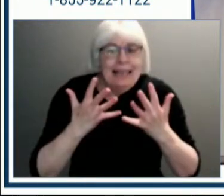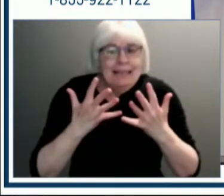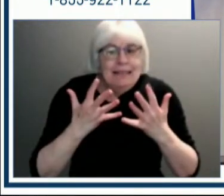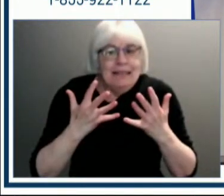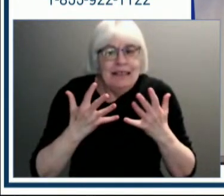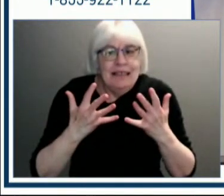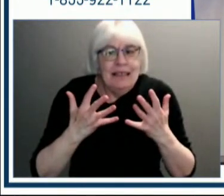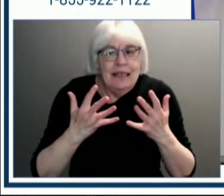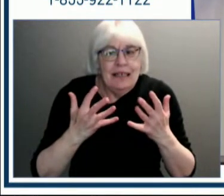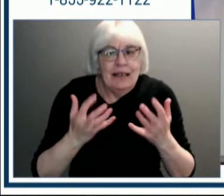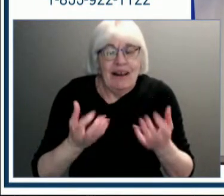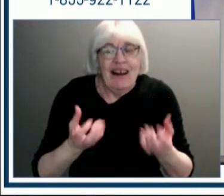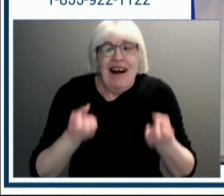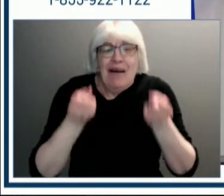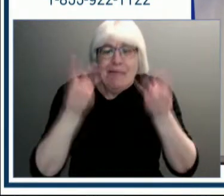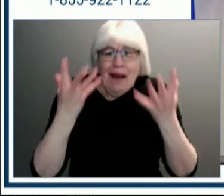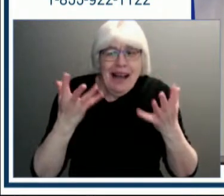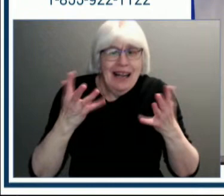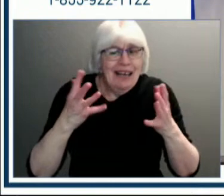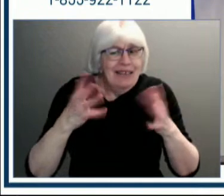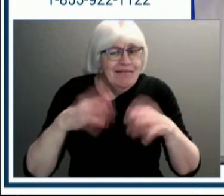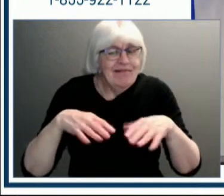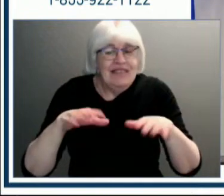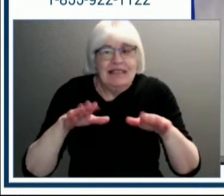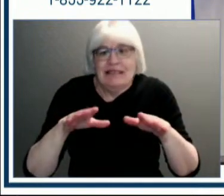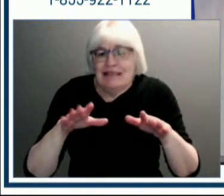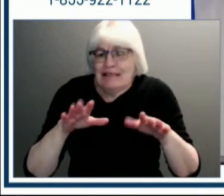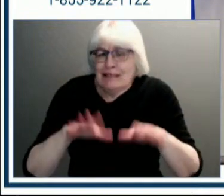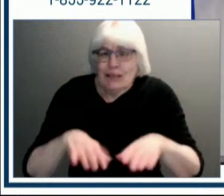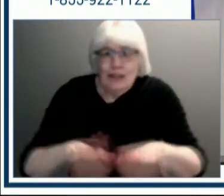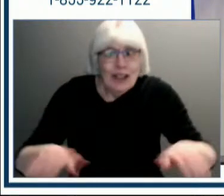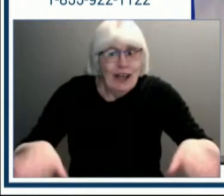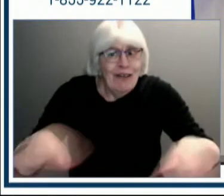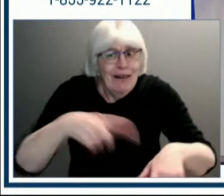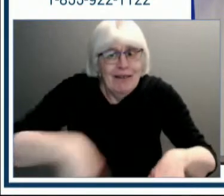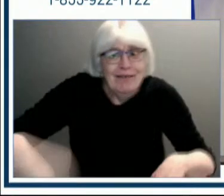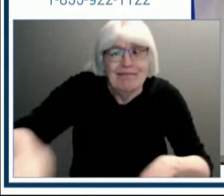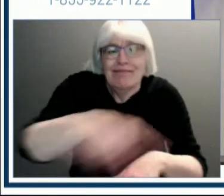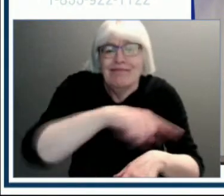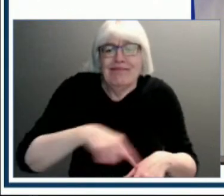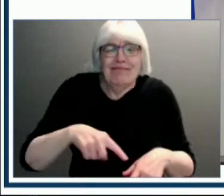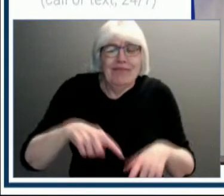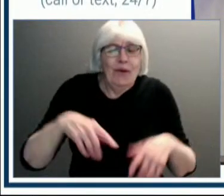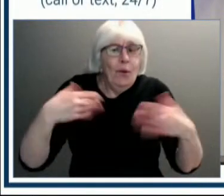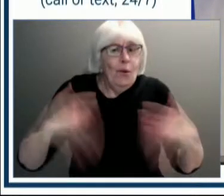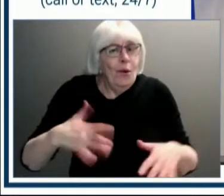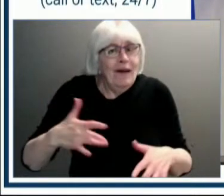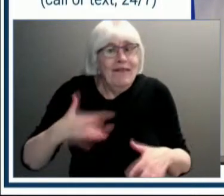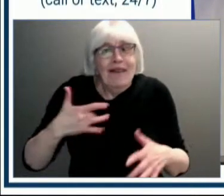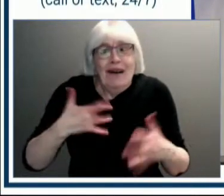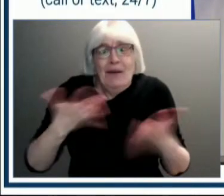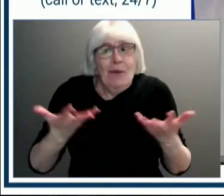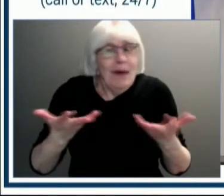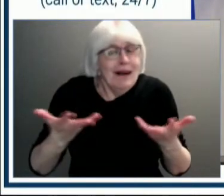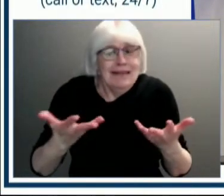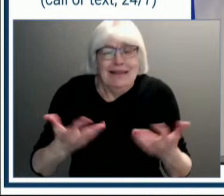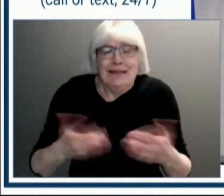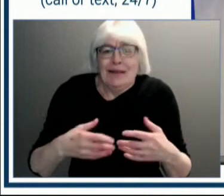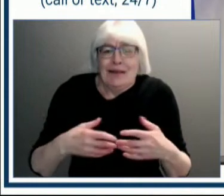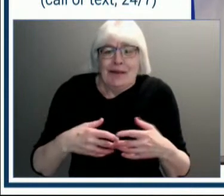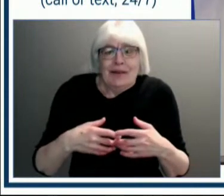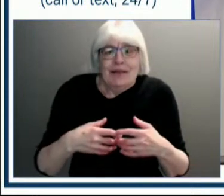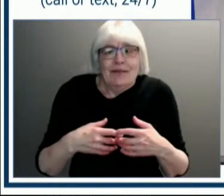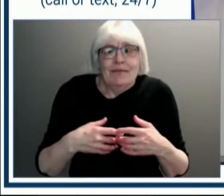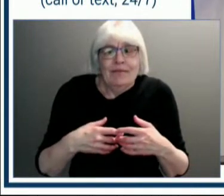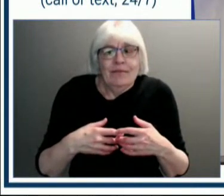province is particularly as we move into the depths of winter, is that school is the place where they are most warm. Again, that's sad and